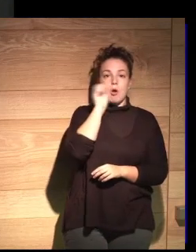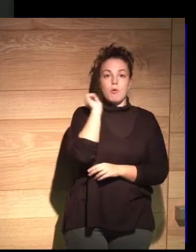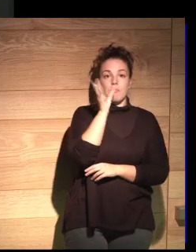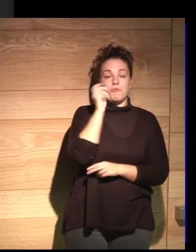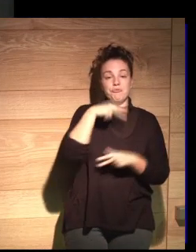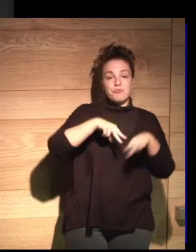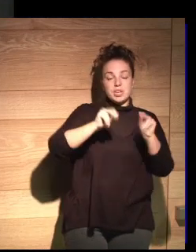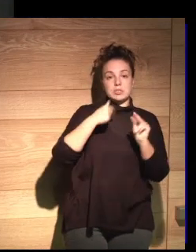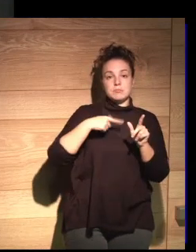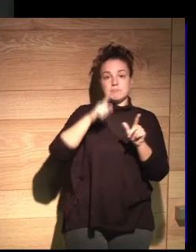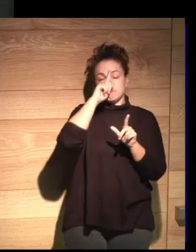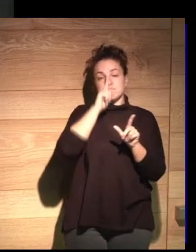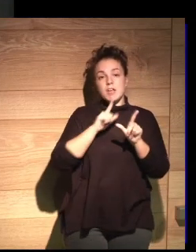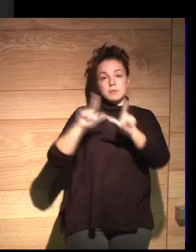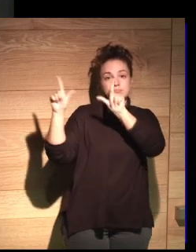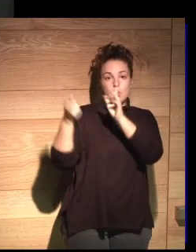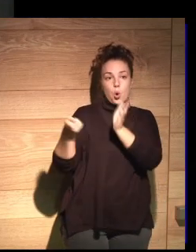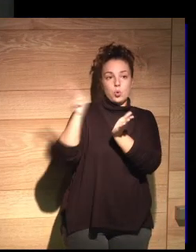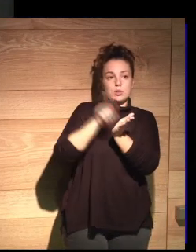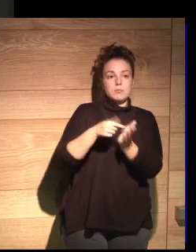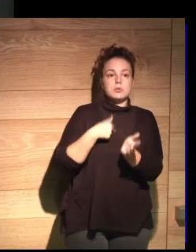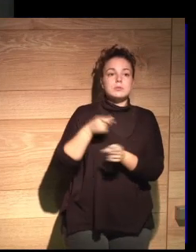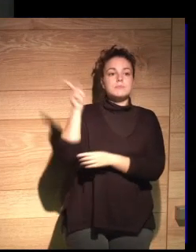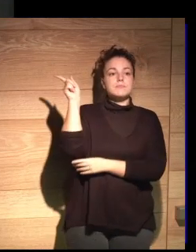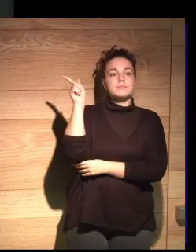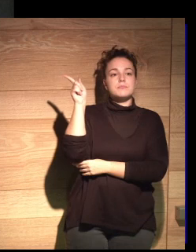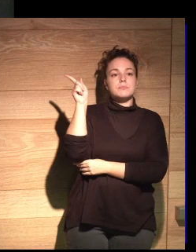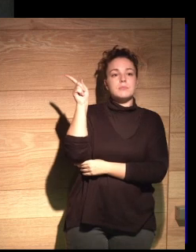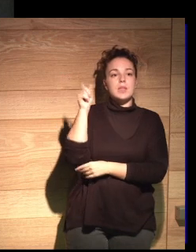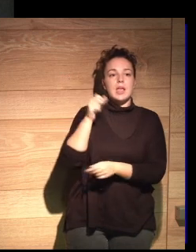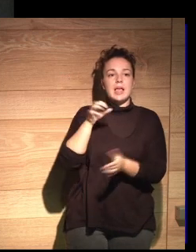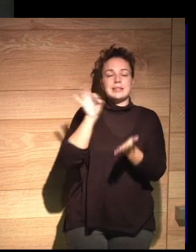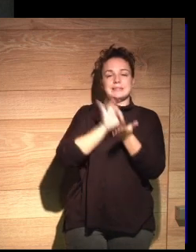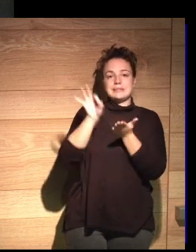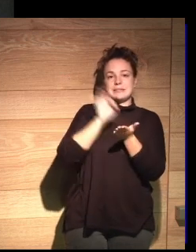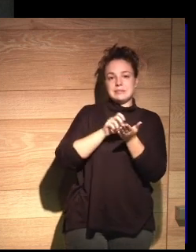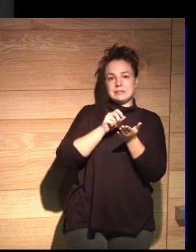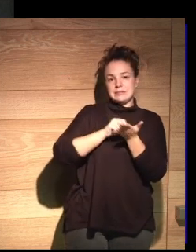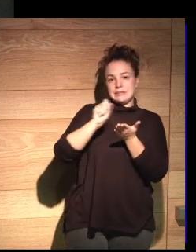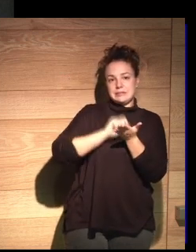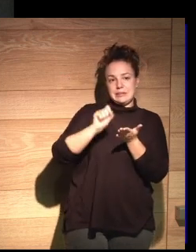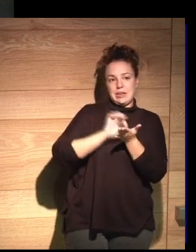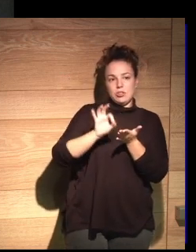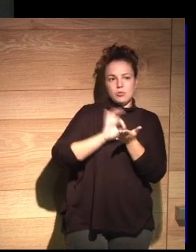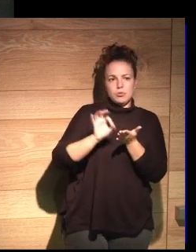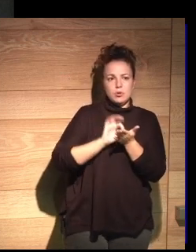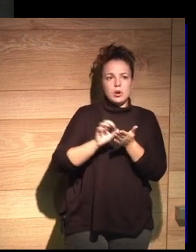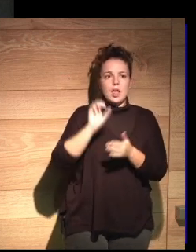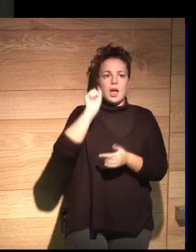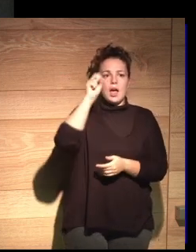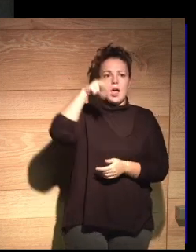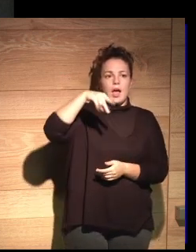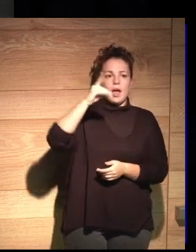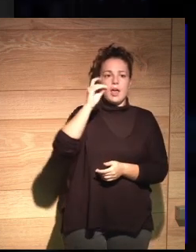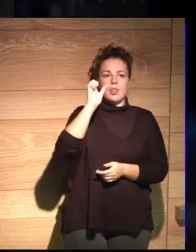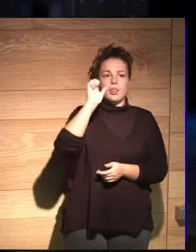end with this. I'm going to talk about this writer who's Aldous Huxley, who wrote a